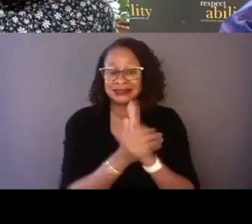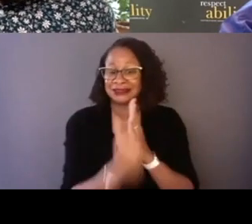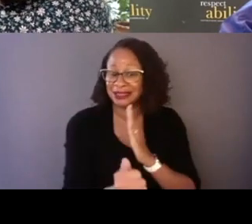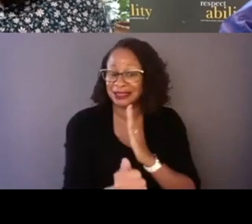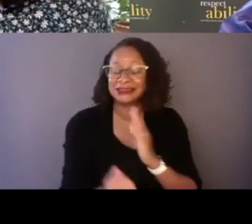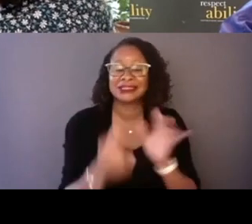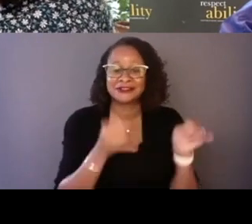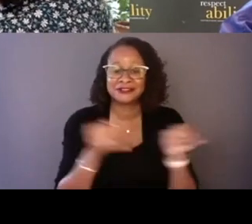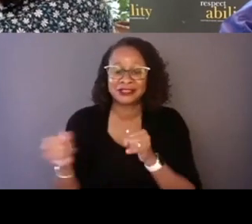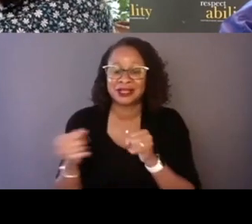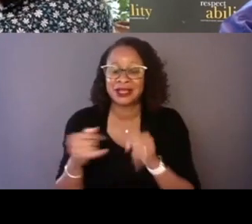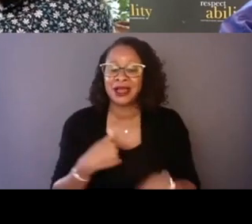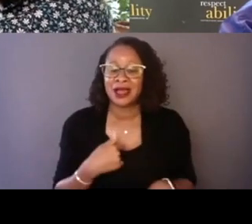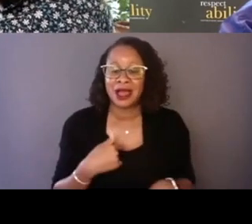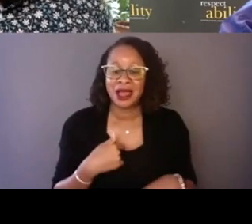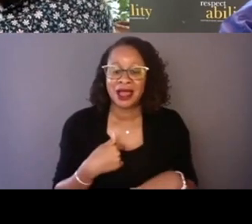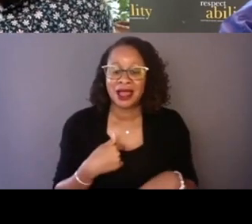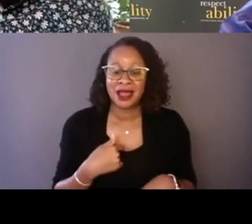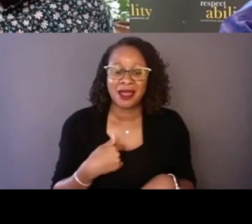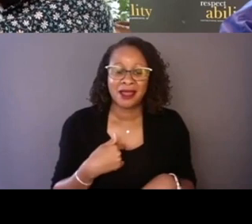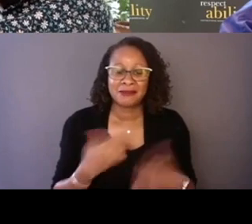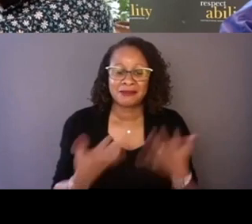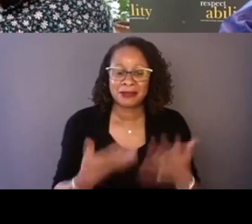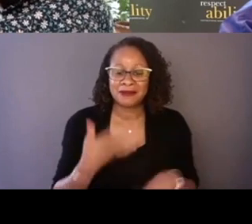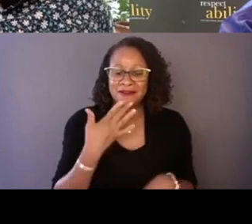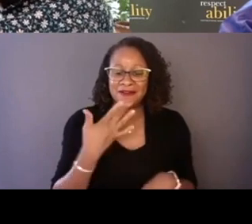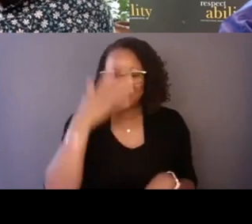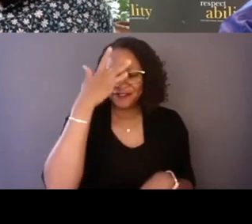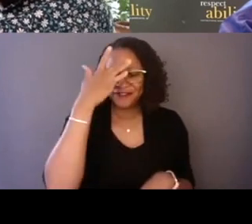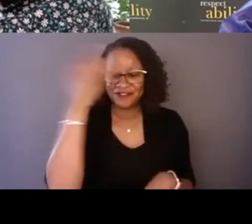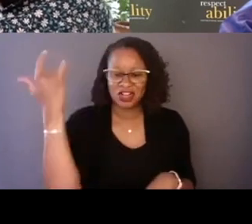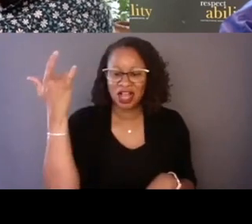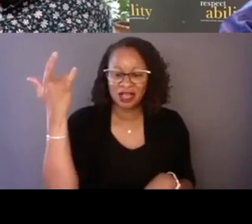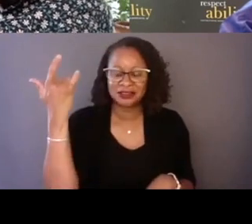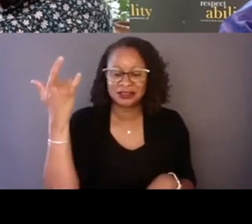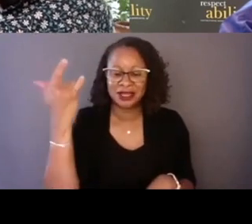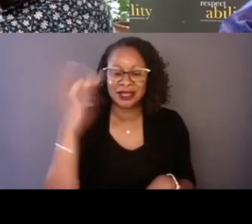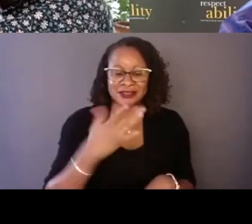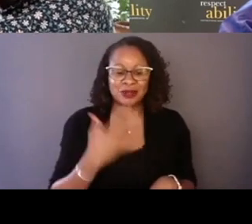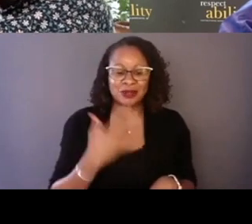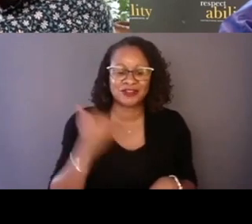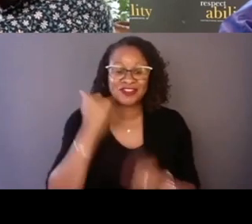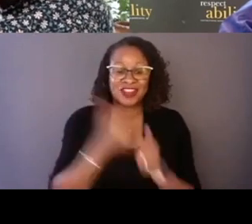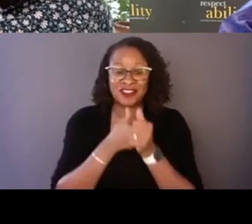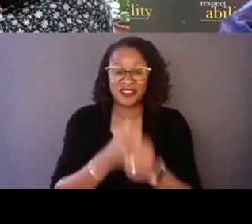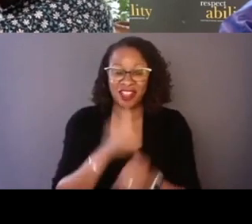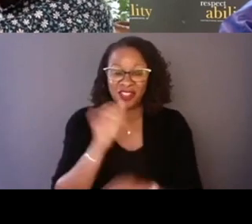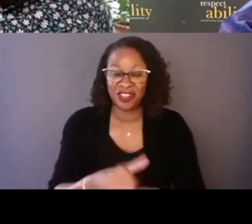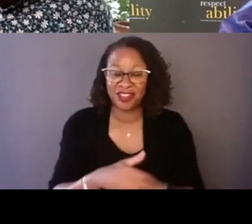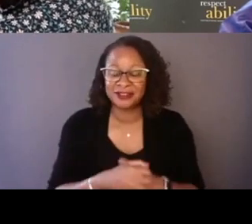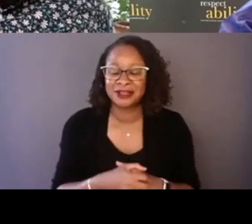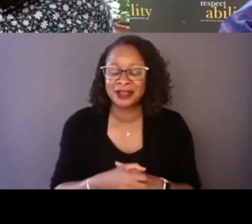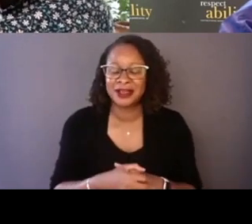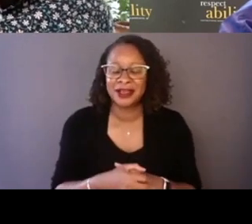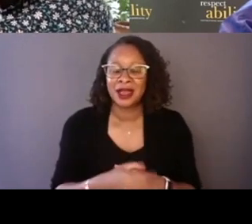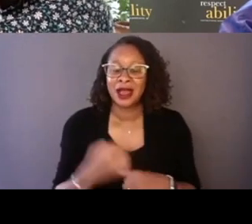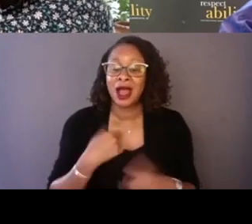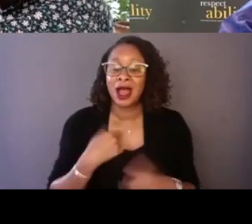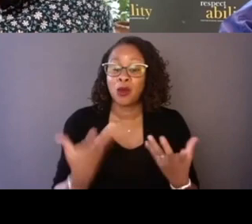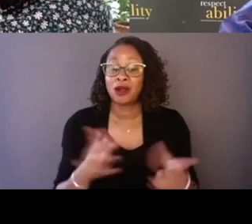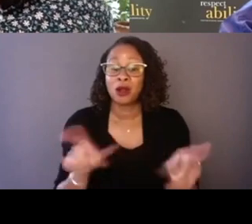have forgotten Matan's birthday if I had to follow them in introduction. I want to also just